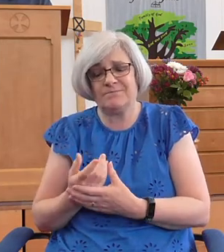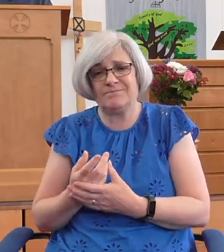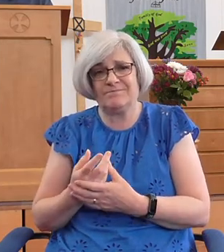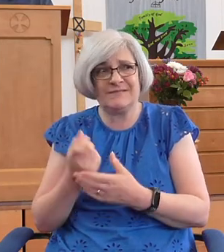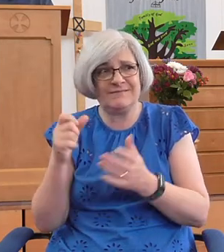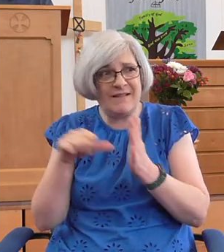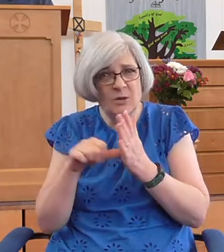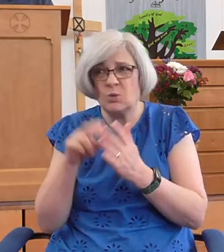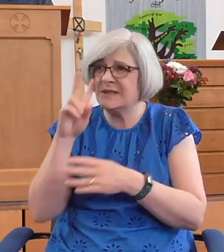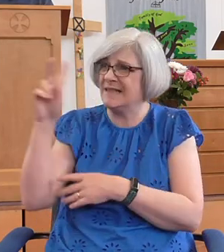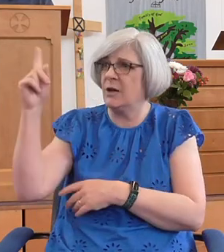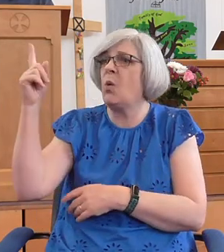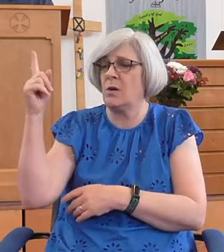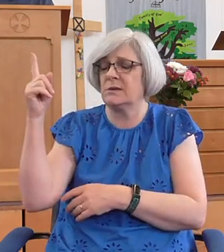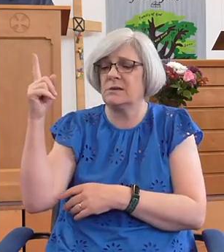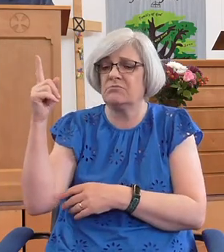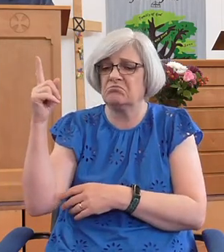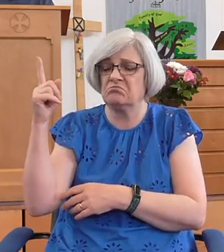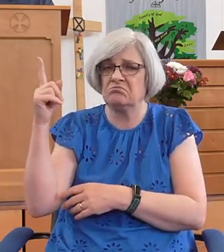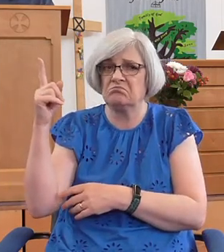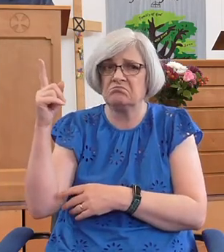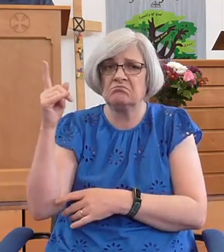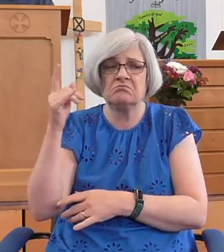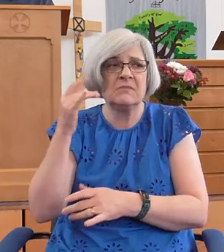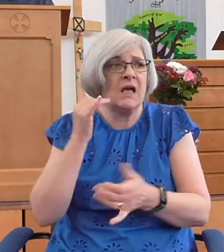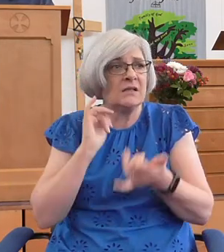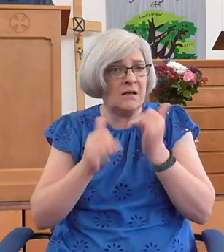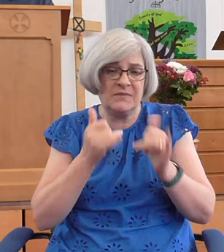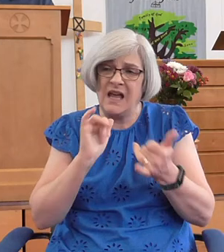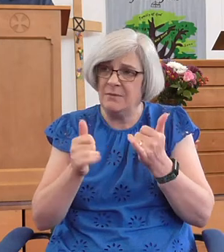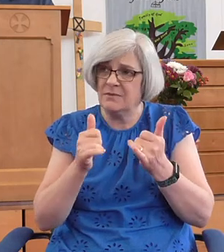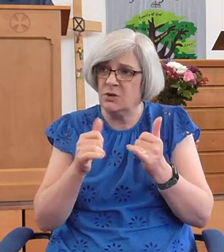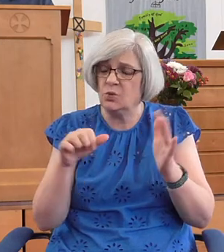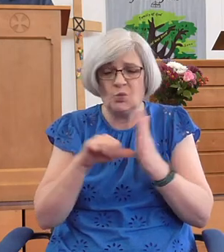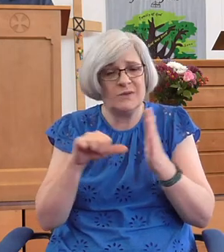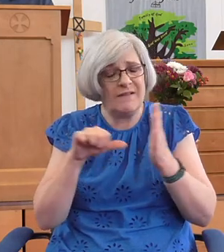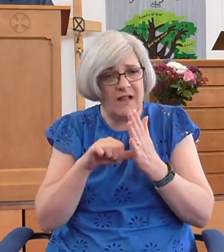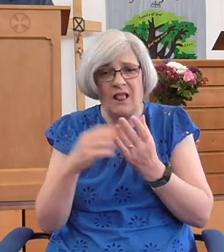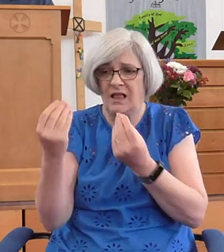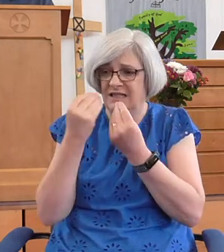And for many, indeed, sometimes it's a teaching too hard to swallow.